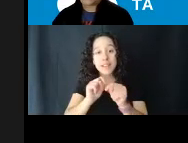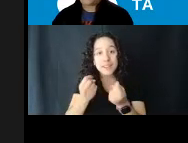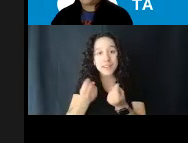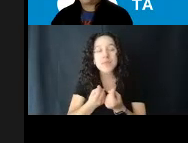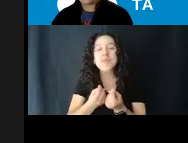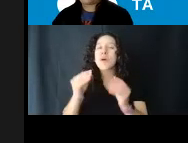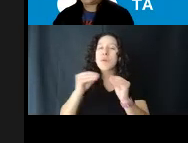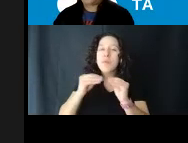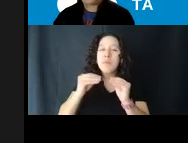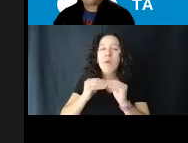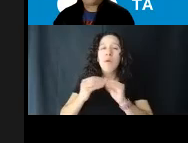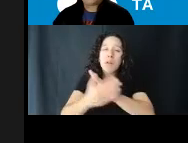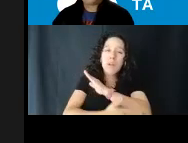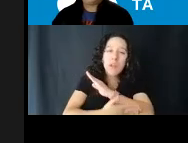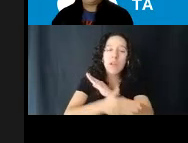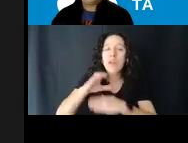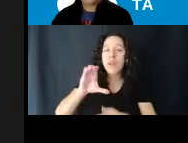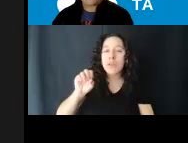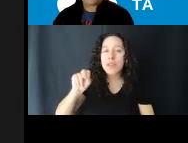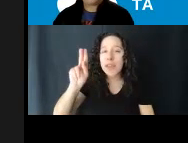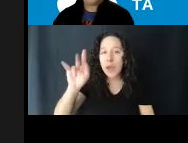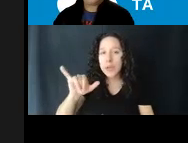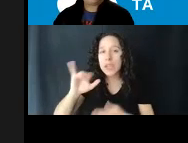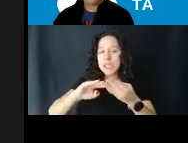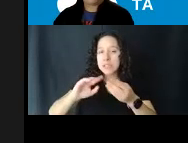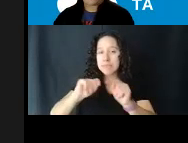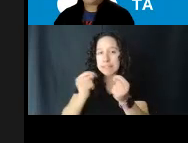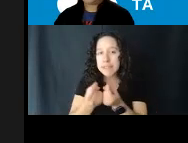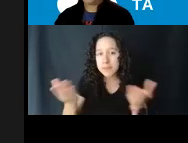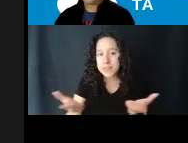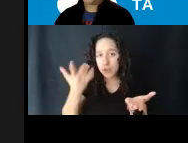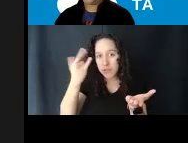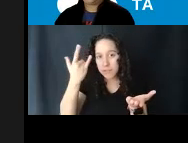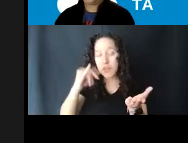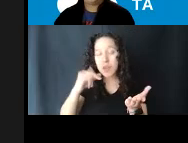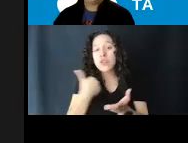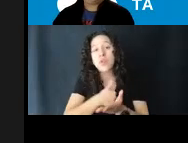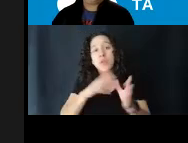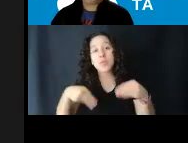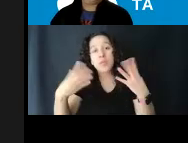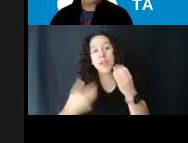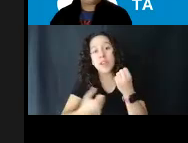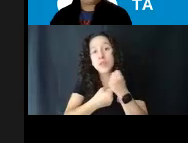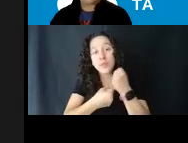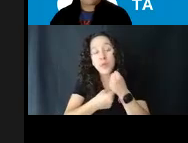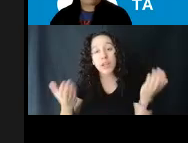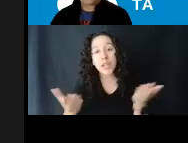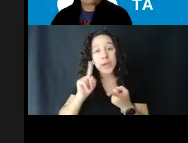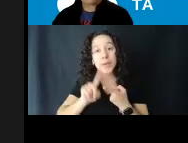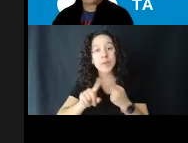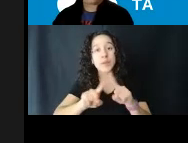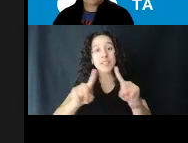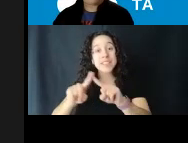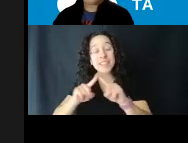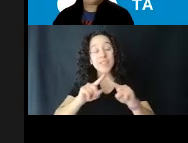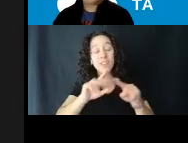should say, throughout the state of California. So we help really provide support to different county